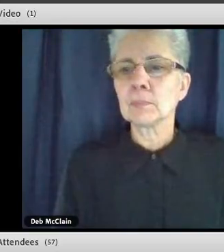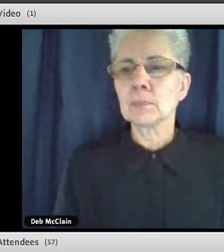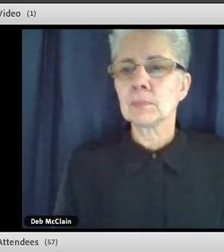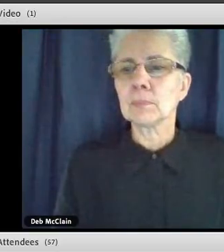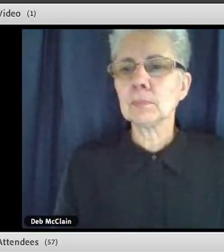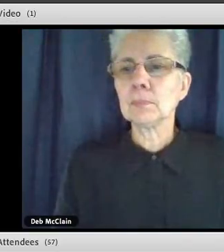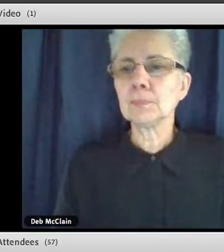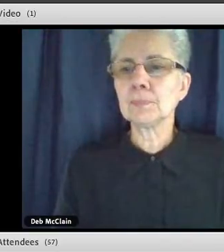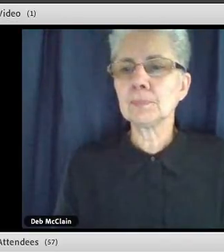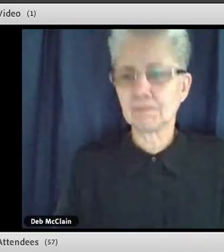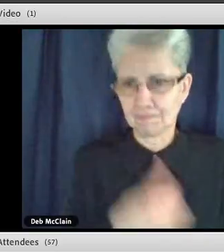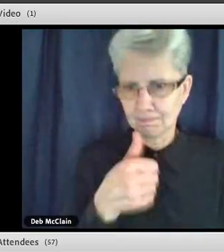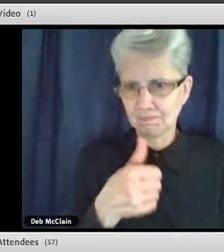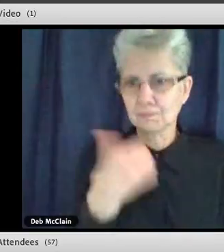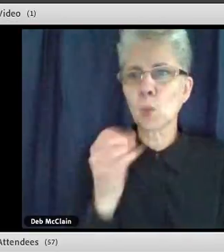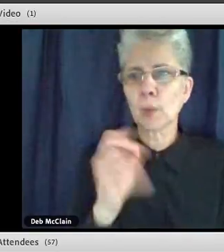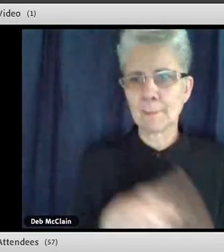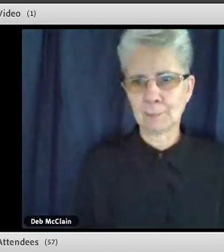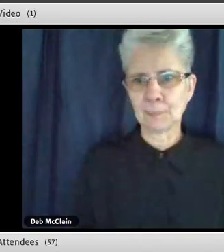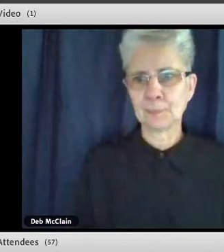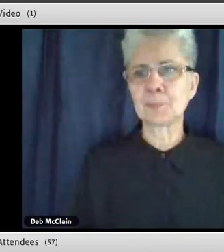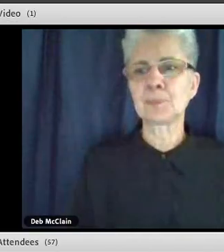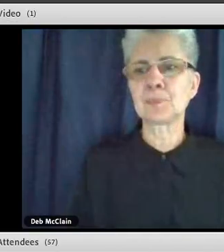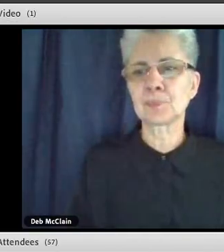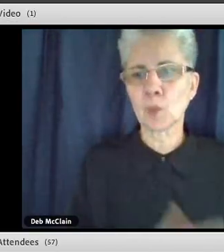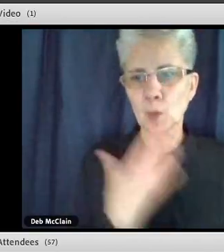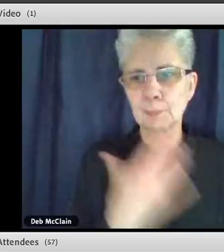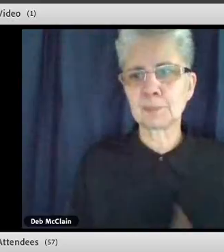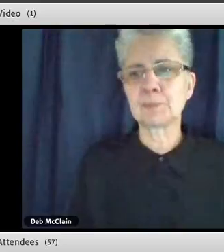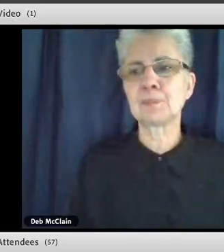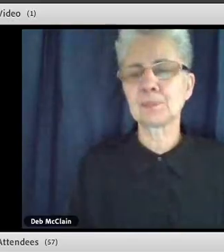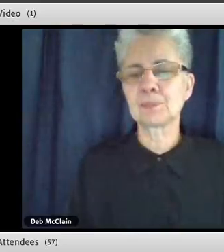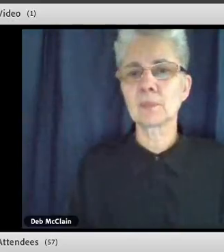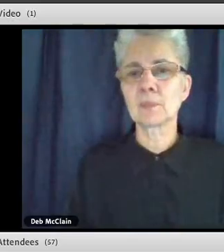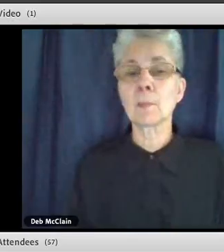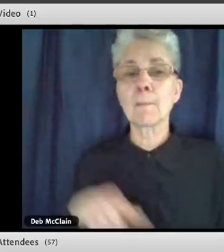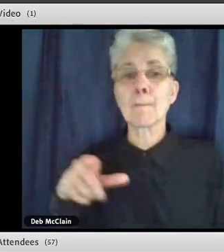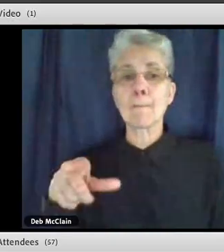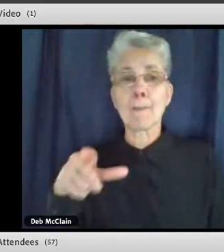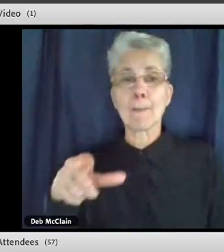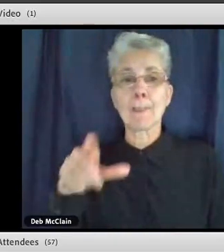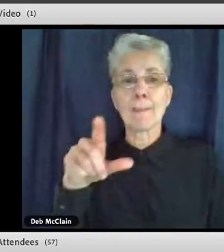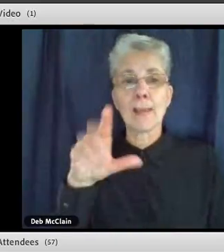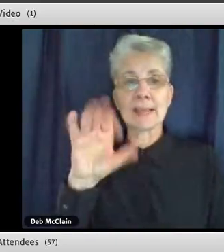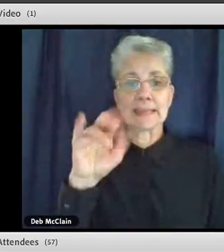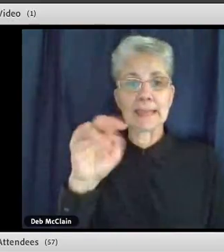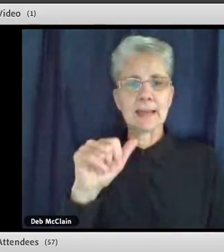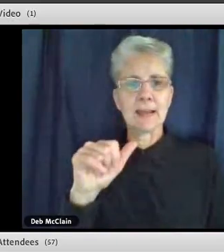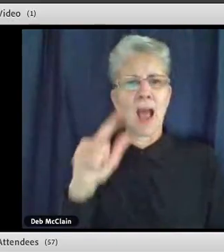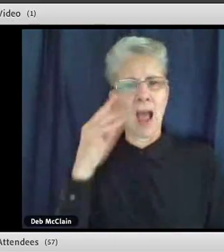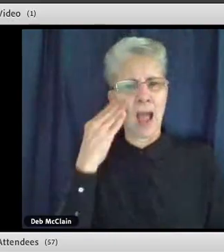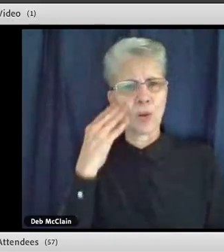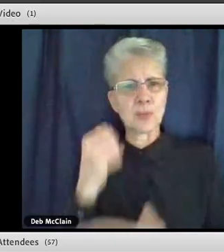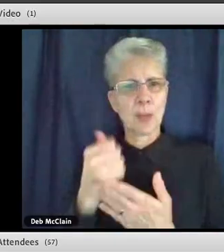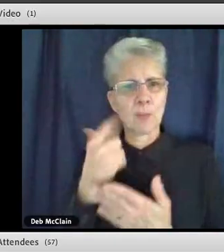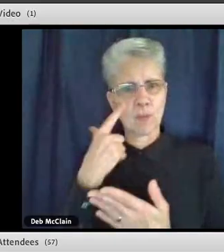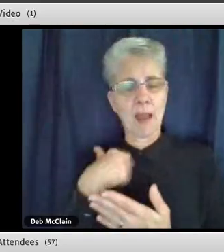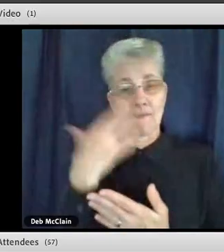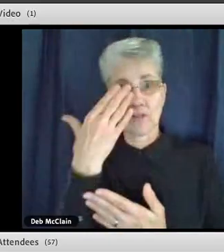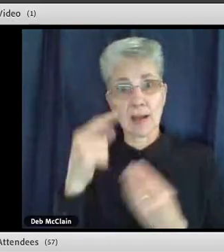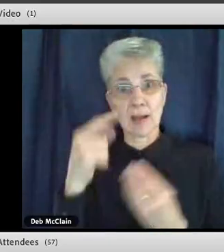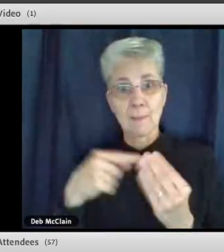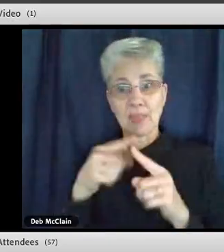Okay. Dr. Snow, I know that was helpful for me. I had forgotten about the difference between MARC and RDA and ISBD. It'd been a